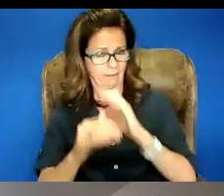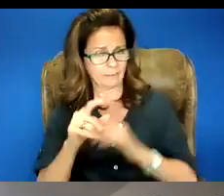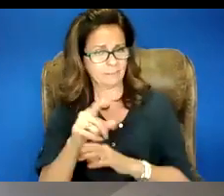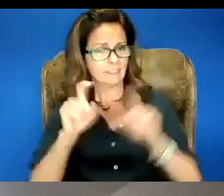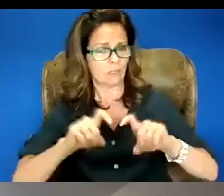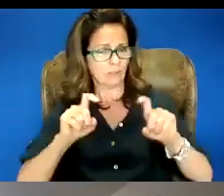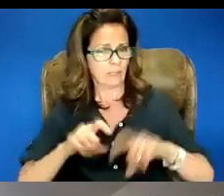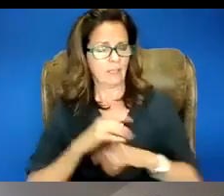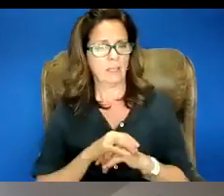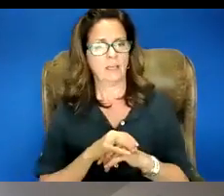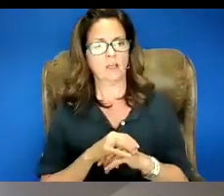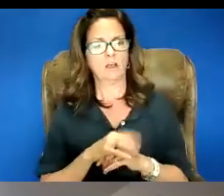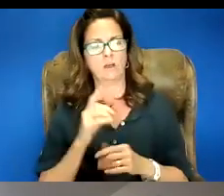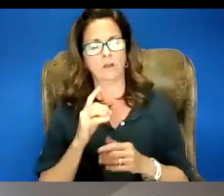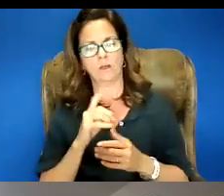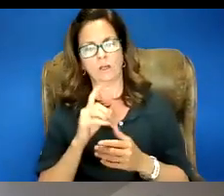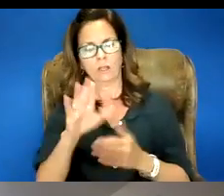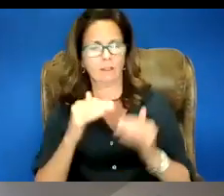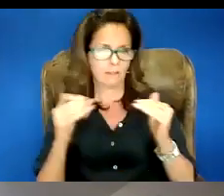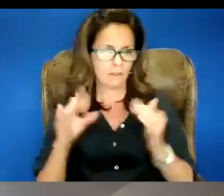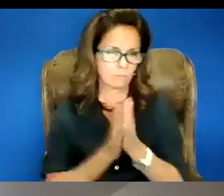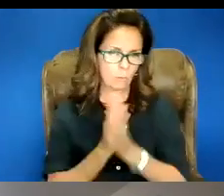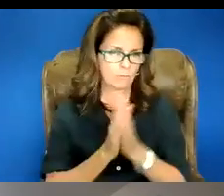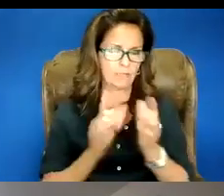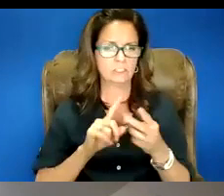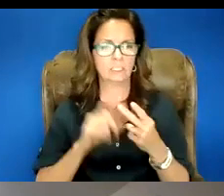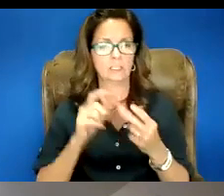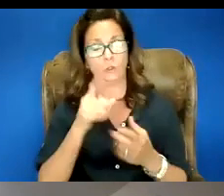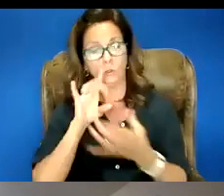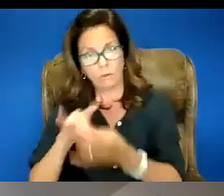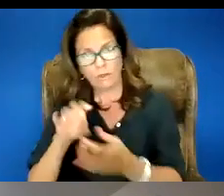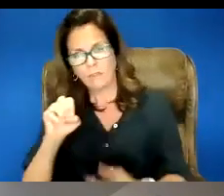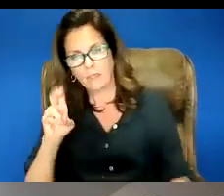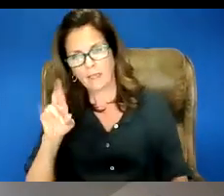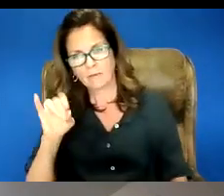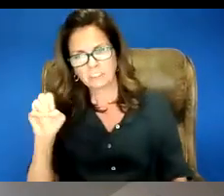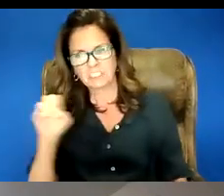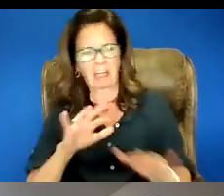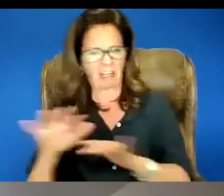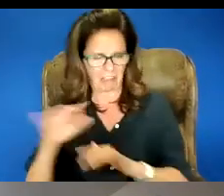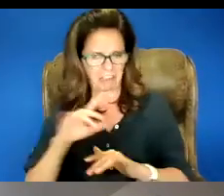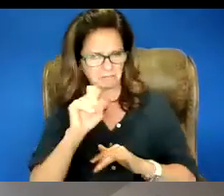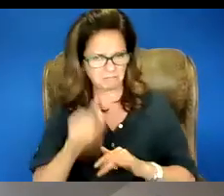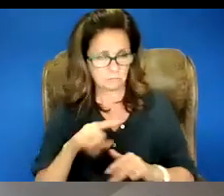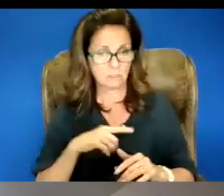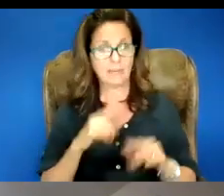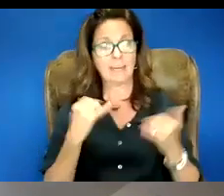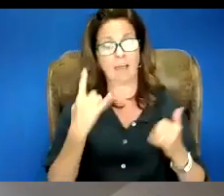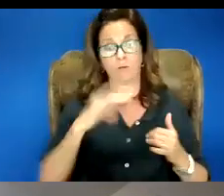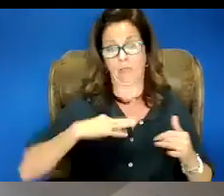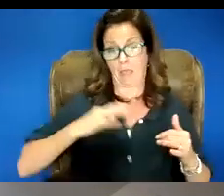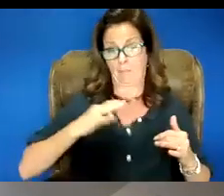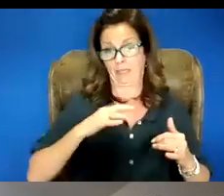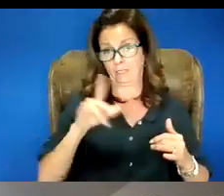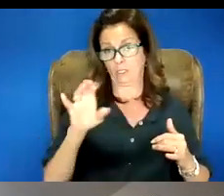And what's your level of motivation? And a bunch of cool stuff. For the actual application link,